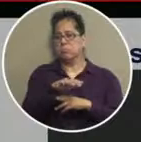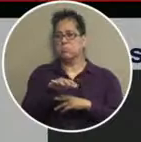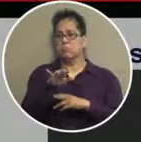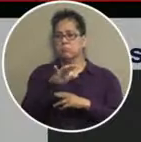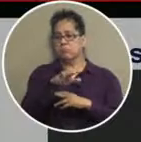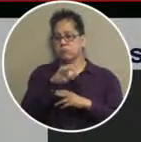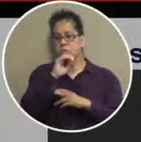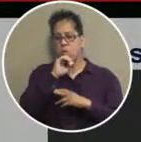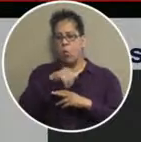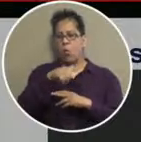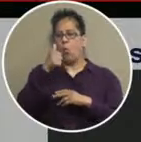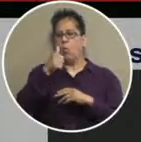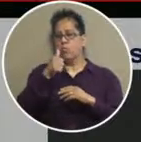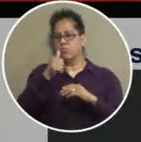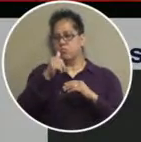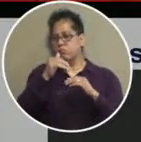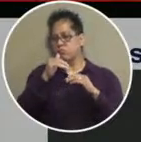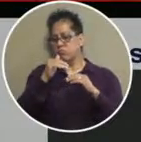older than